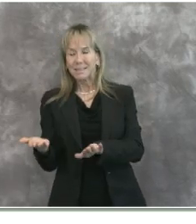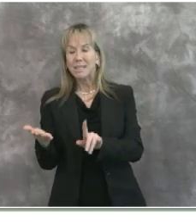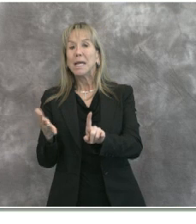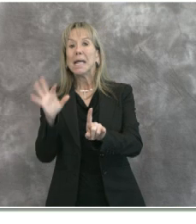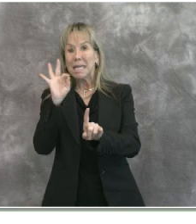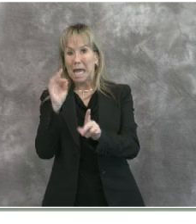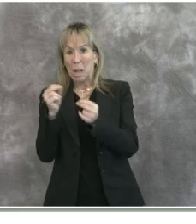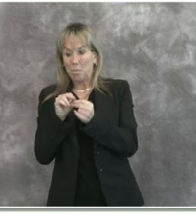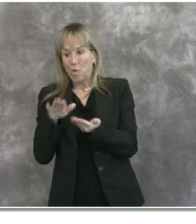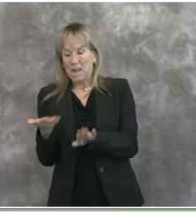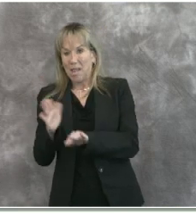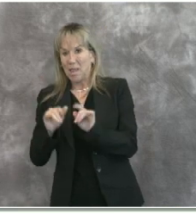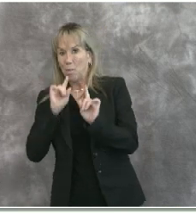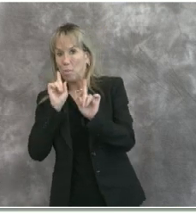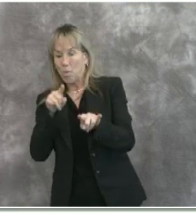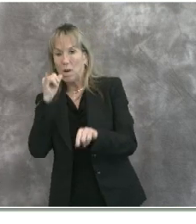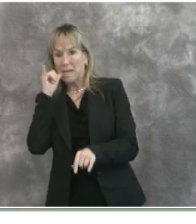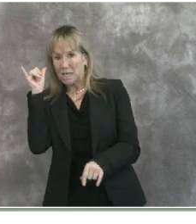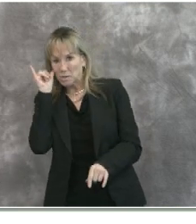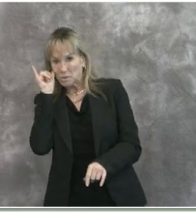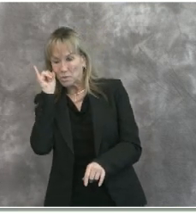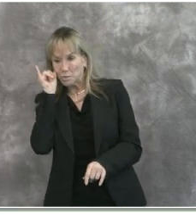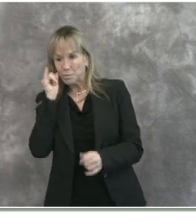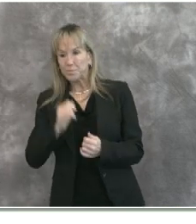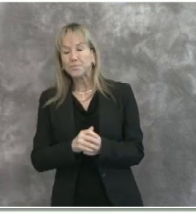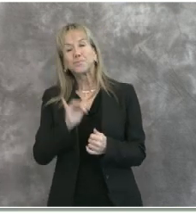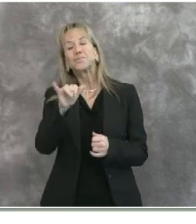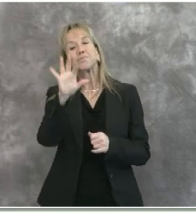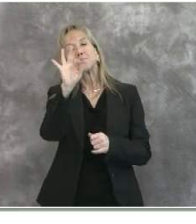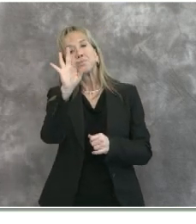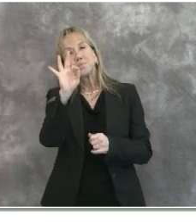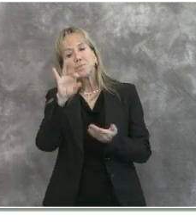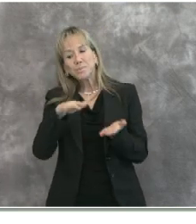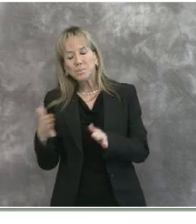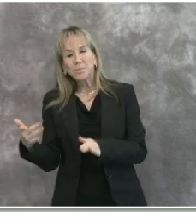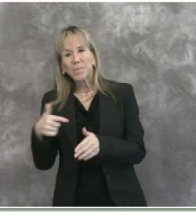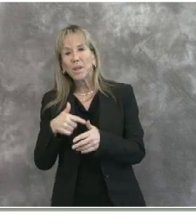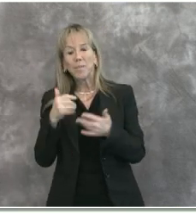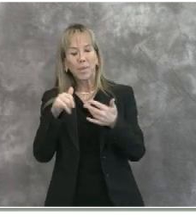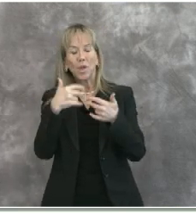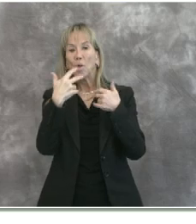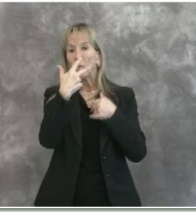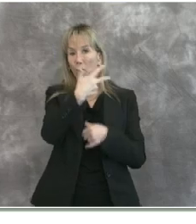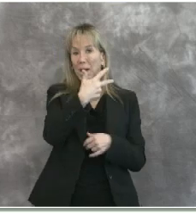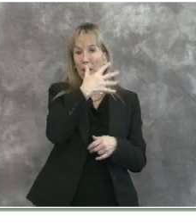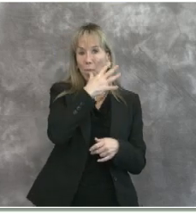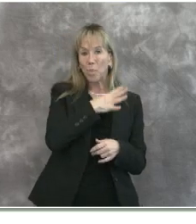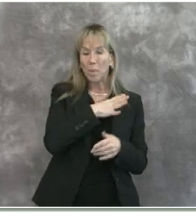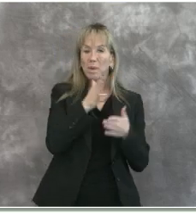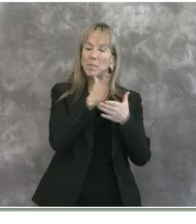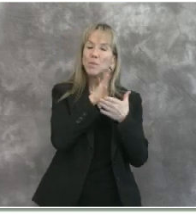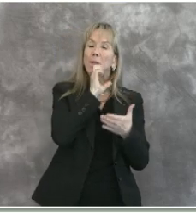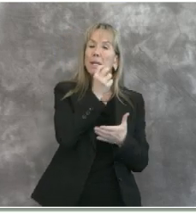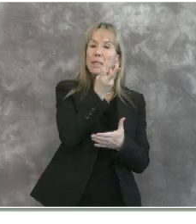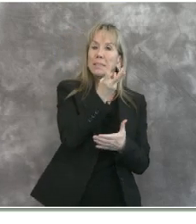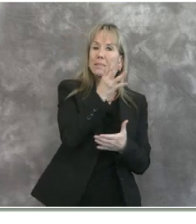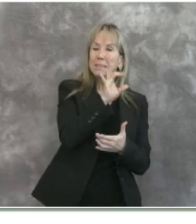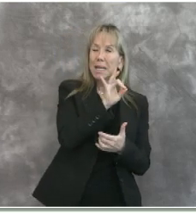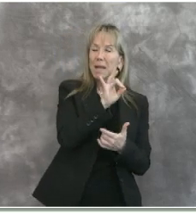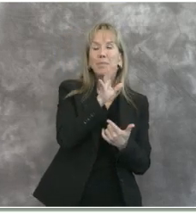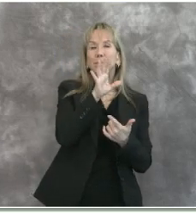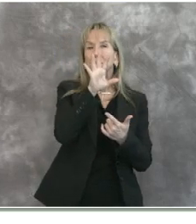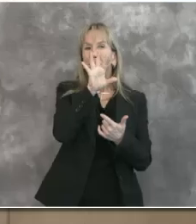yesterday. On the 9 additional deaths, these include 3 women, ages 68, 96, and